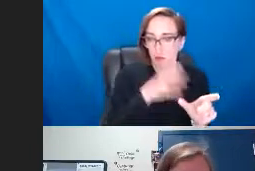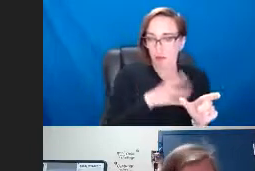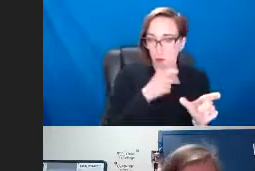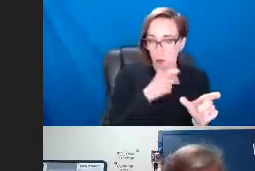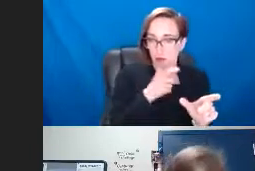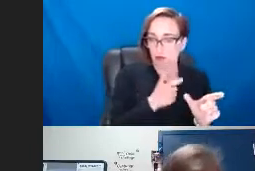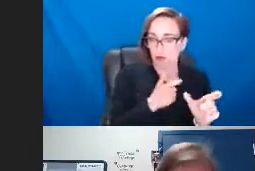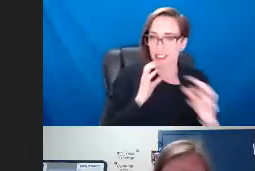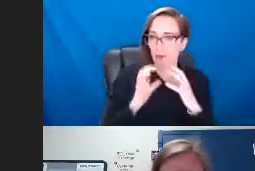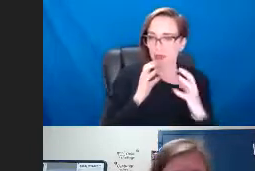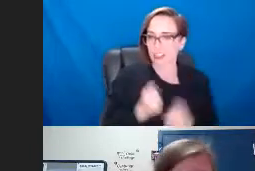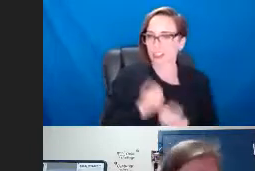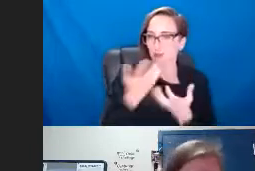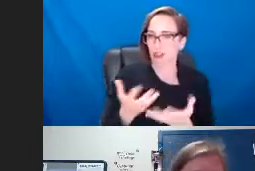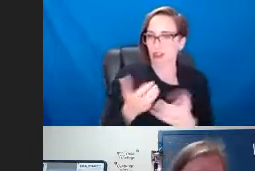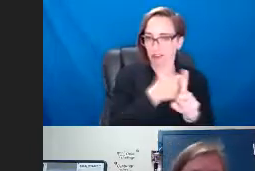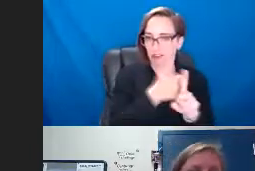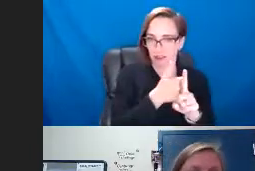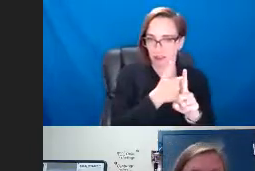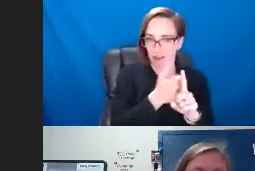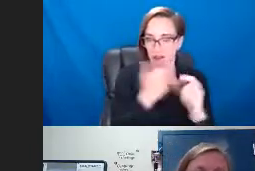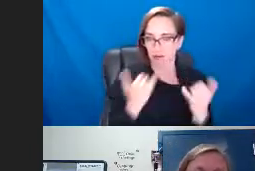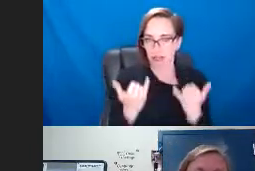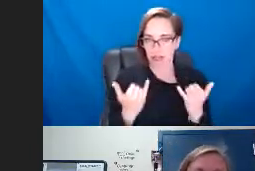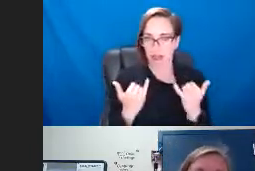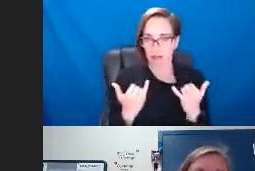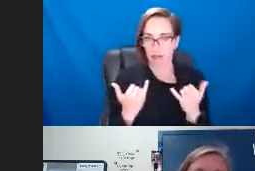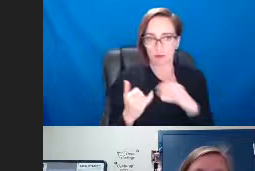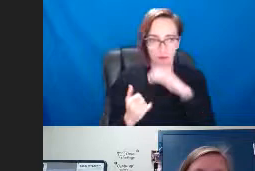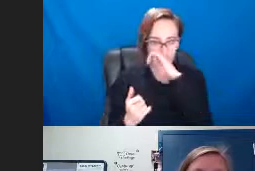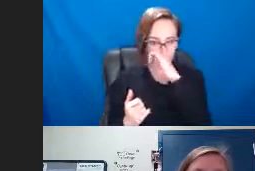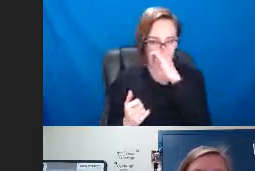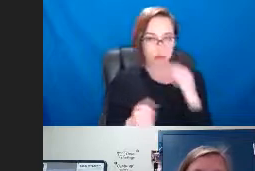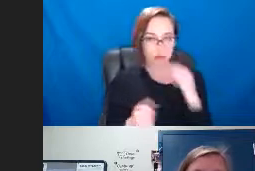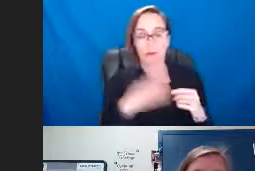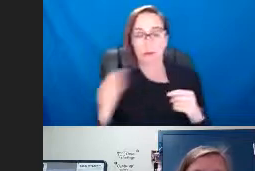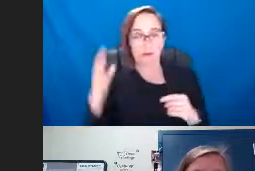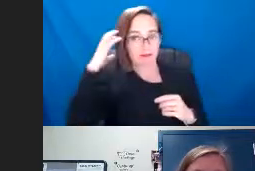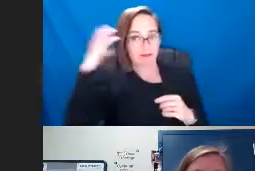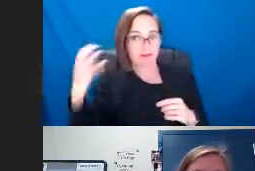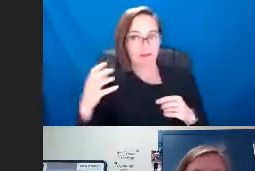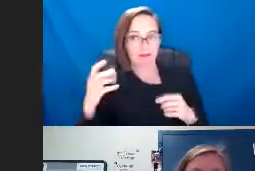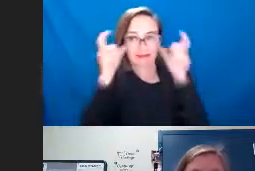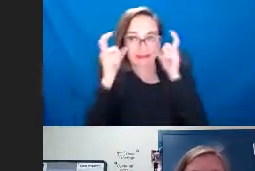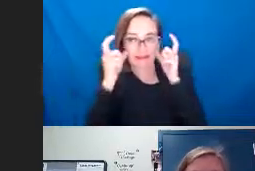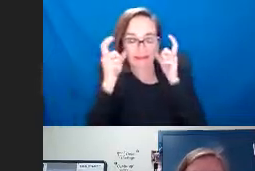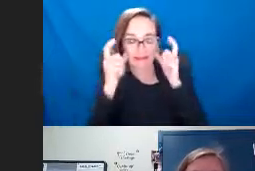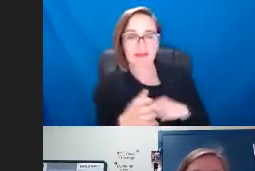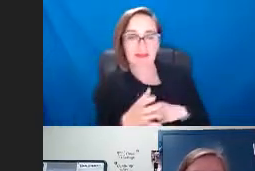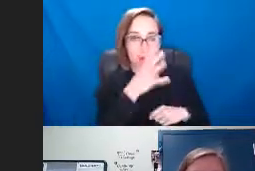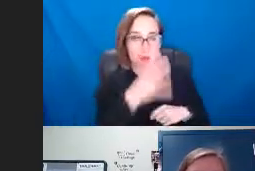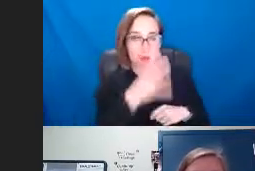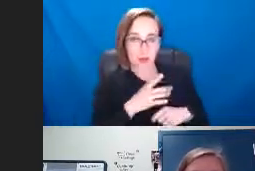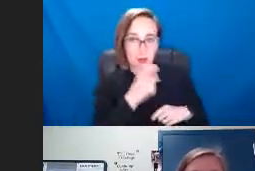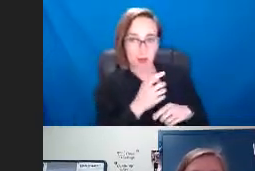expressive, she's expressing or giving information. And this is the receiver. This woman on the right